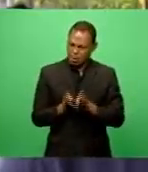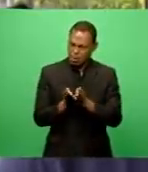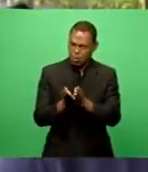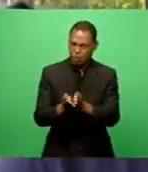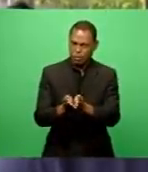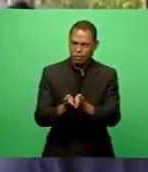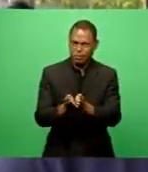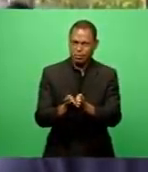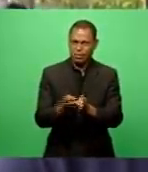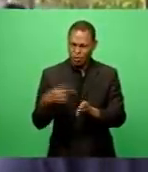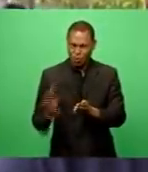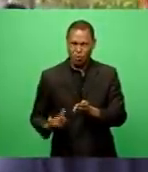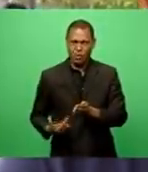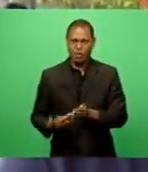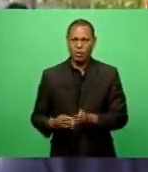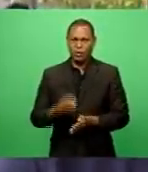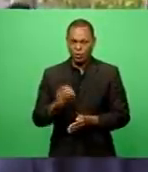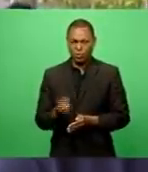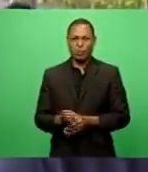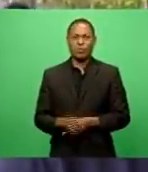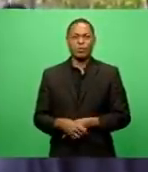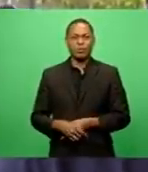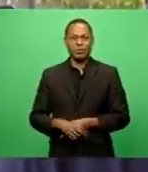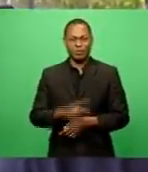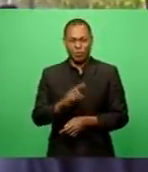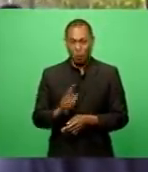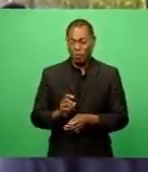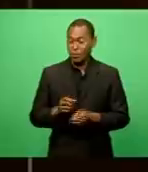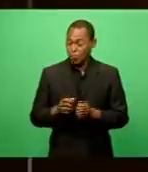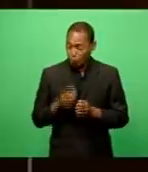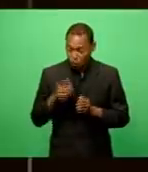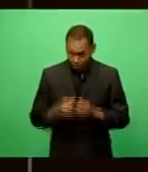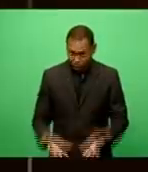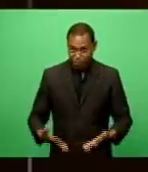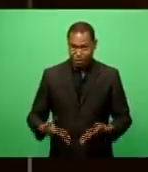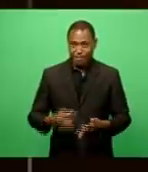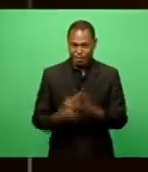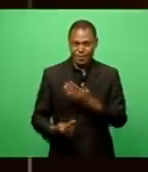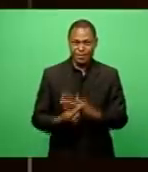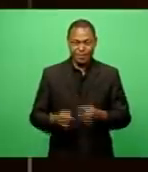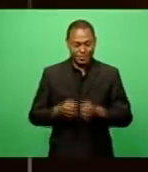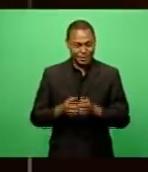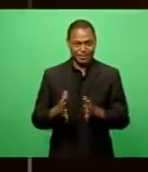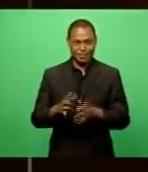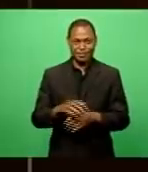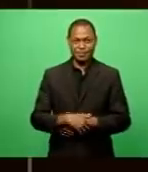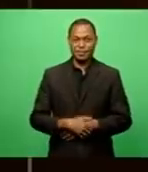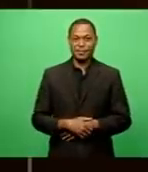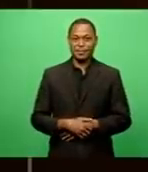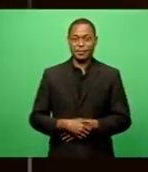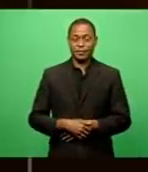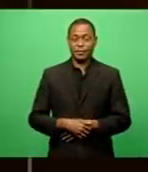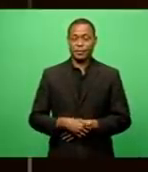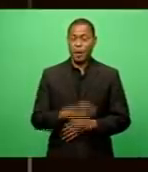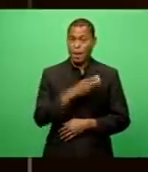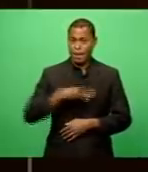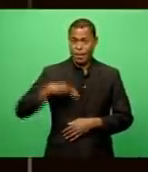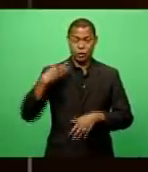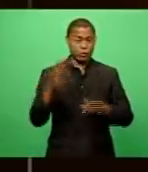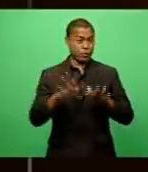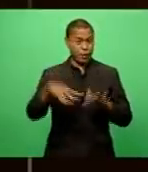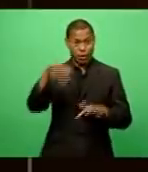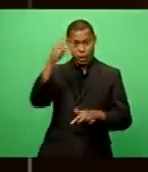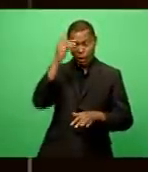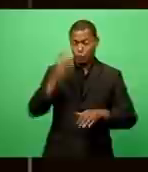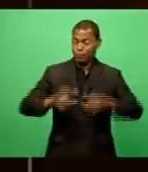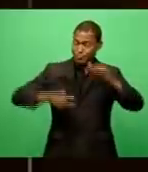So that activity will, once it's commenced, our agricultural staff will be on that as well. And the Ministry of Education will be conducting an assessment